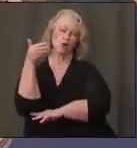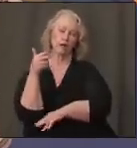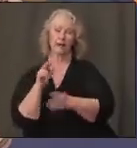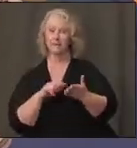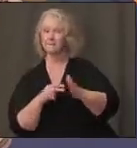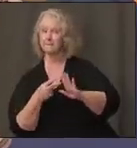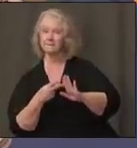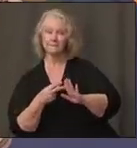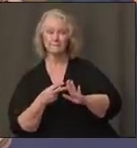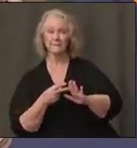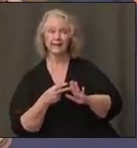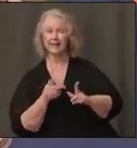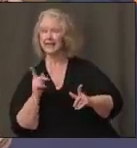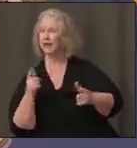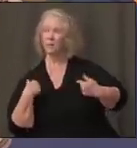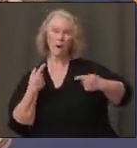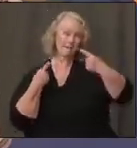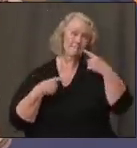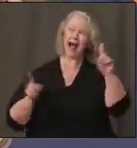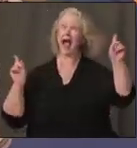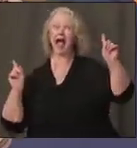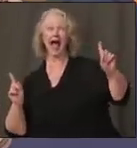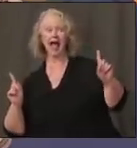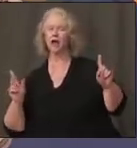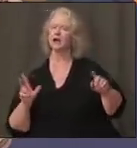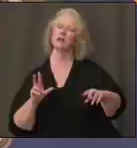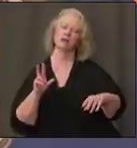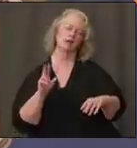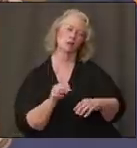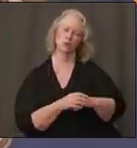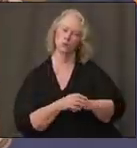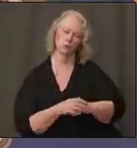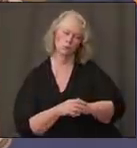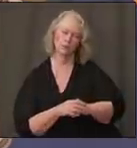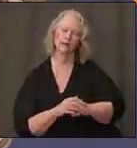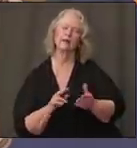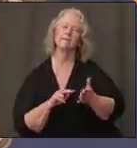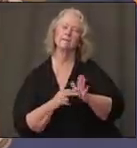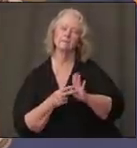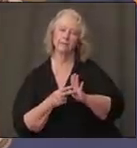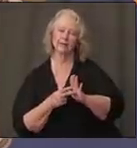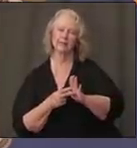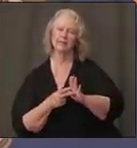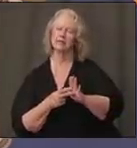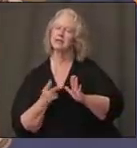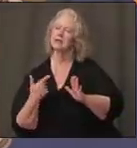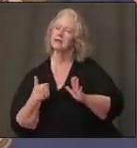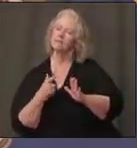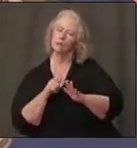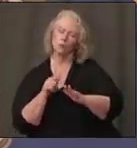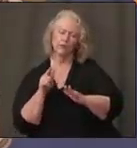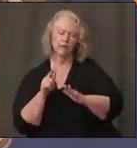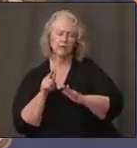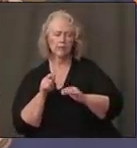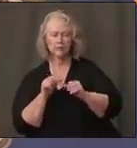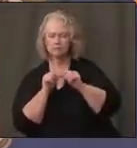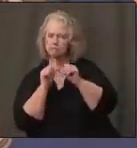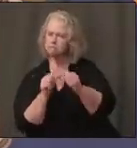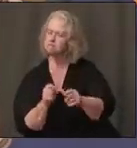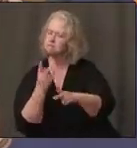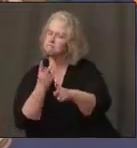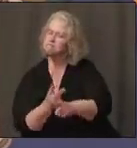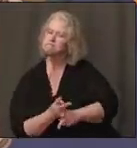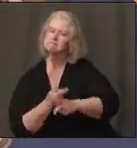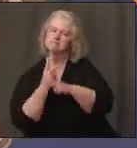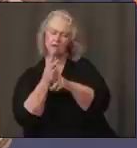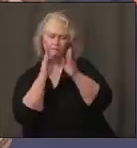guy's hanging up the mission accomplished banner. What it does mean is if you guys stay disciplined, focus on what we got to do, make